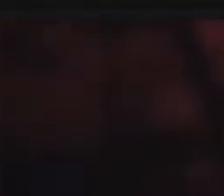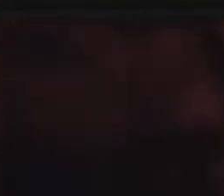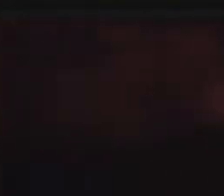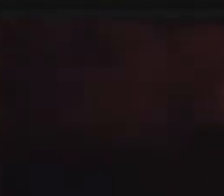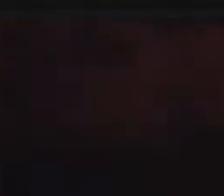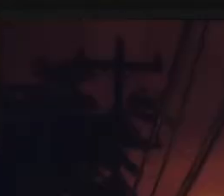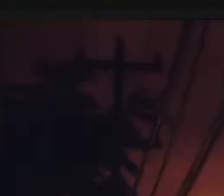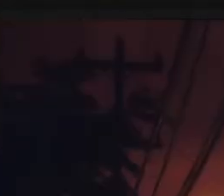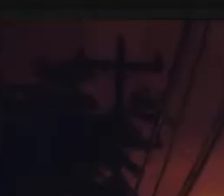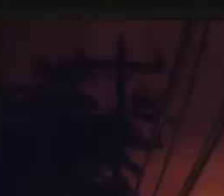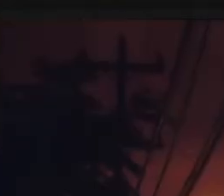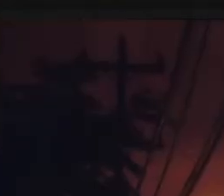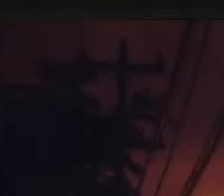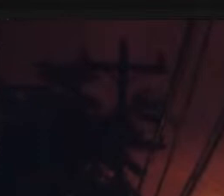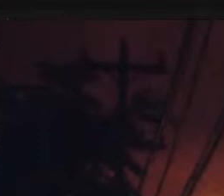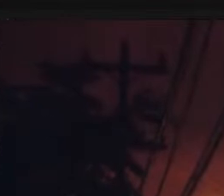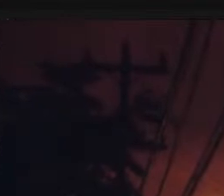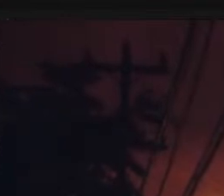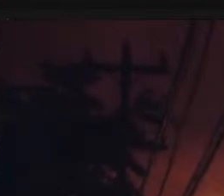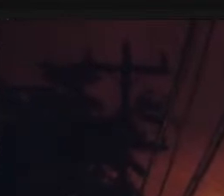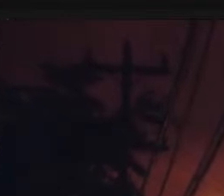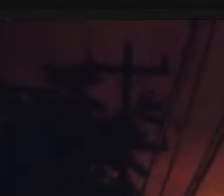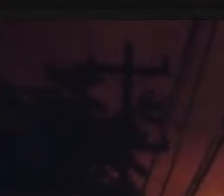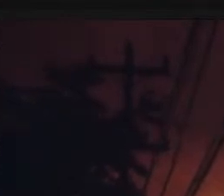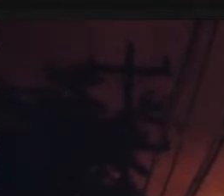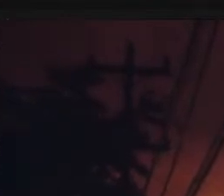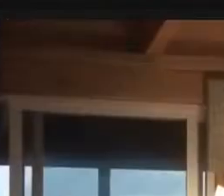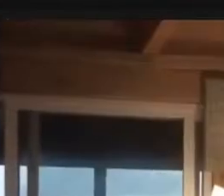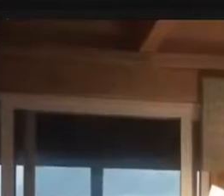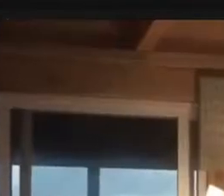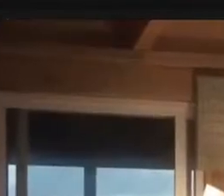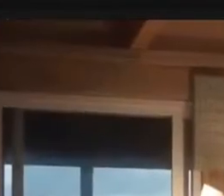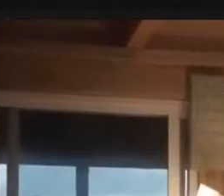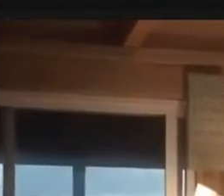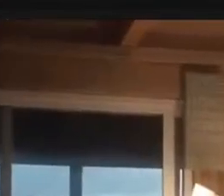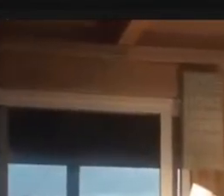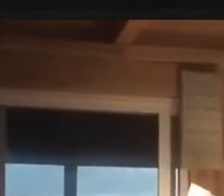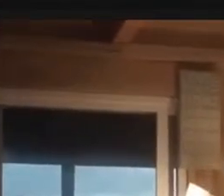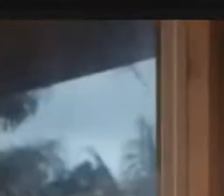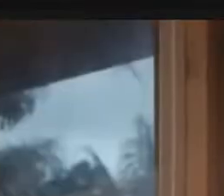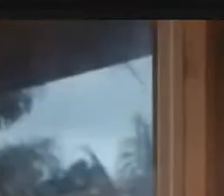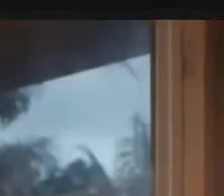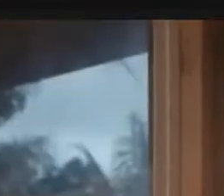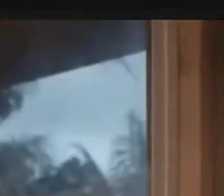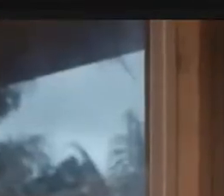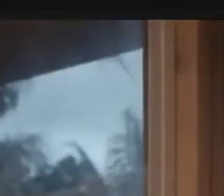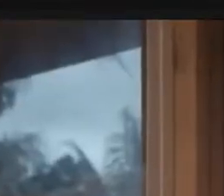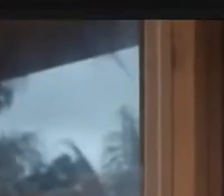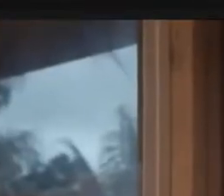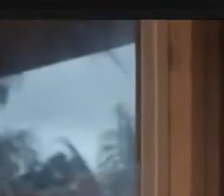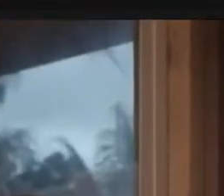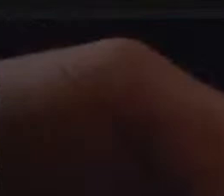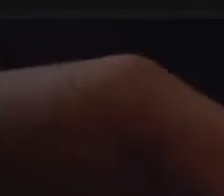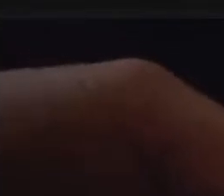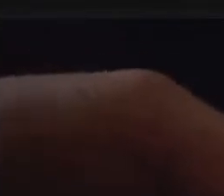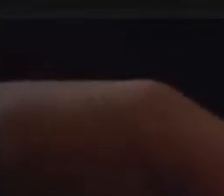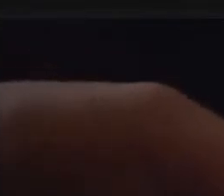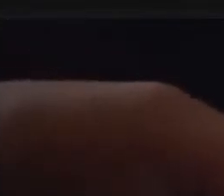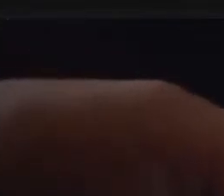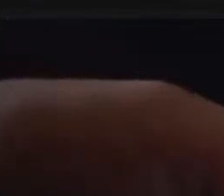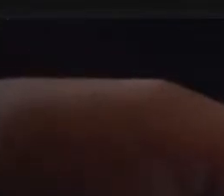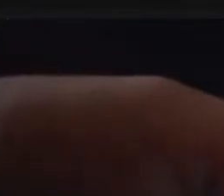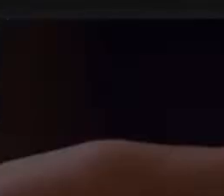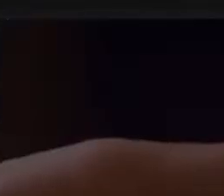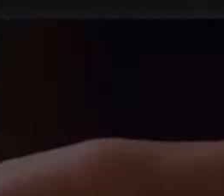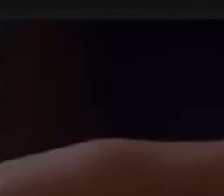neighborhood. Thousands of people were evacuated from their homes. I started the Hawaiiʻi Tracker Facebook group to help people understand what's going on and